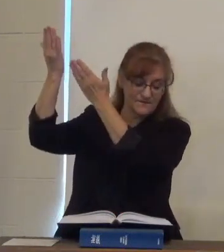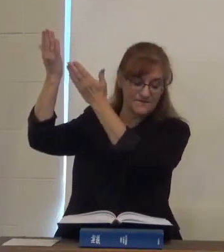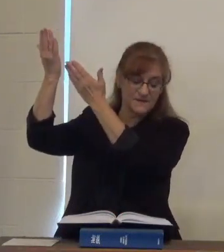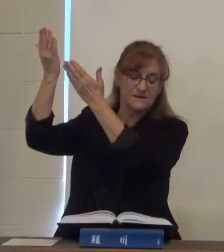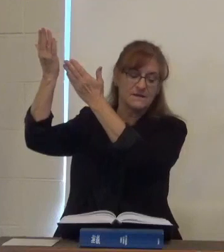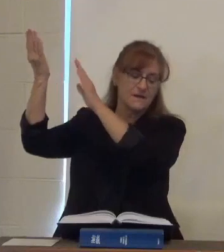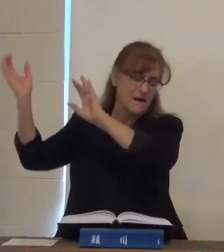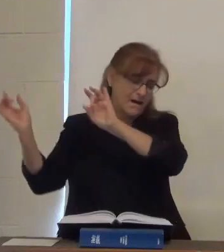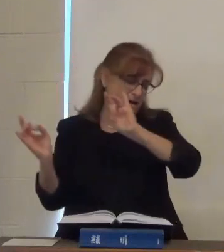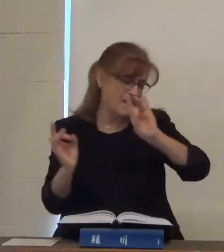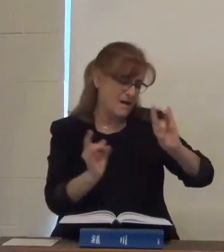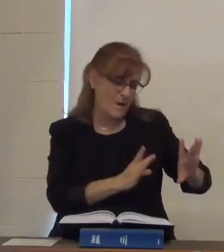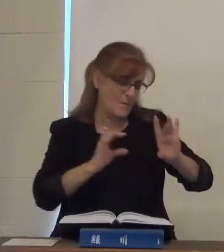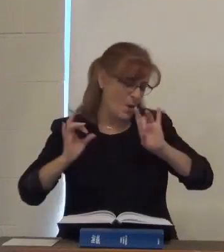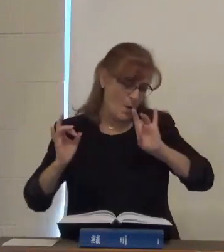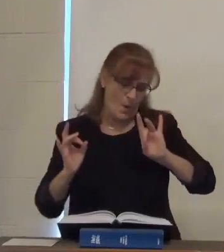praise,